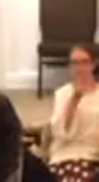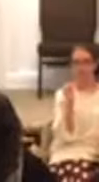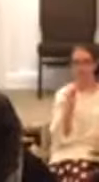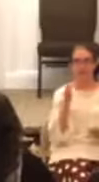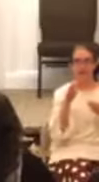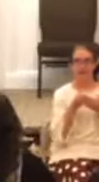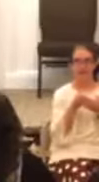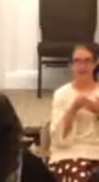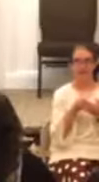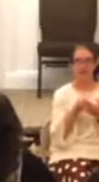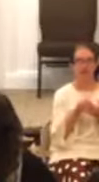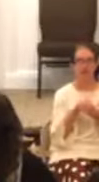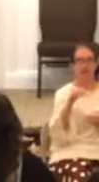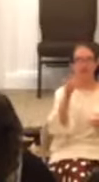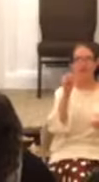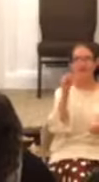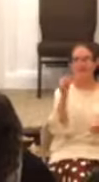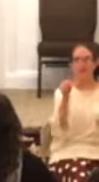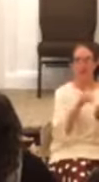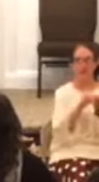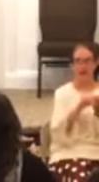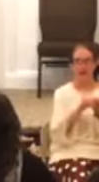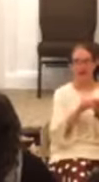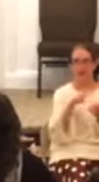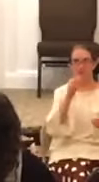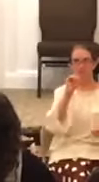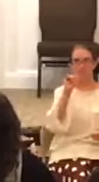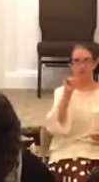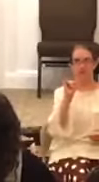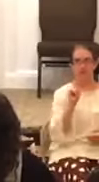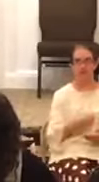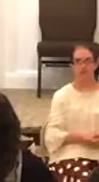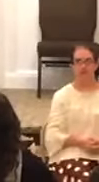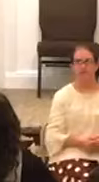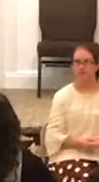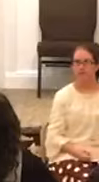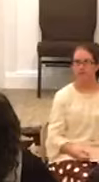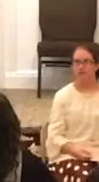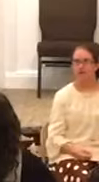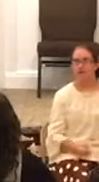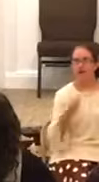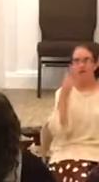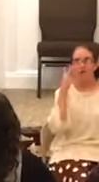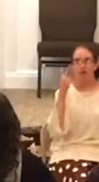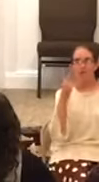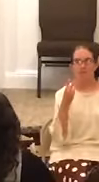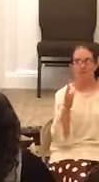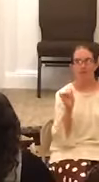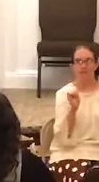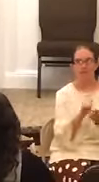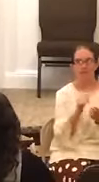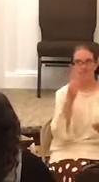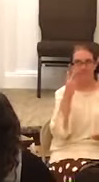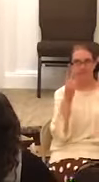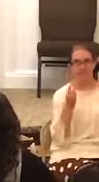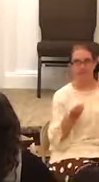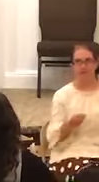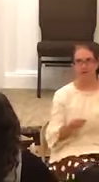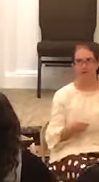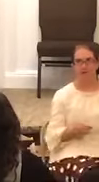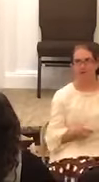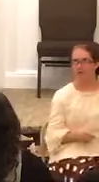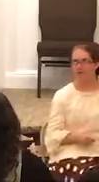an inch. To God, it's about 10,000 miles. Hallelujah. And I saw that thing. That's the first time I'd ever seen it, and the last time I've ever seen a